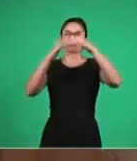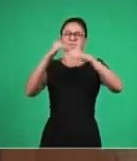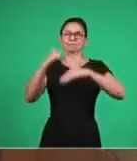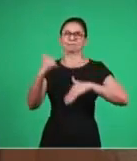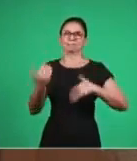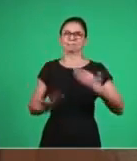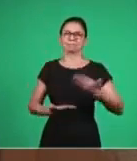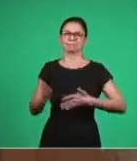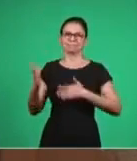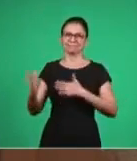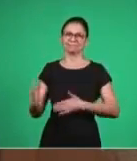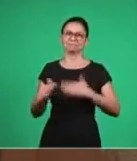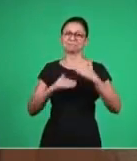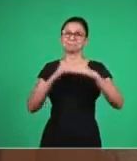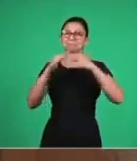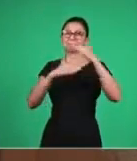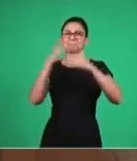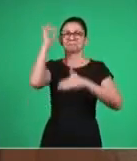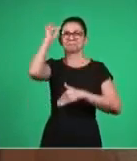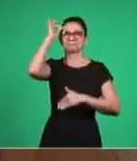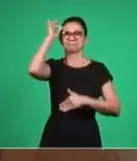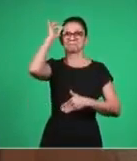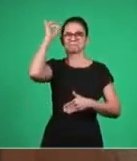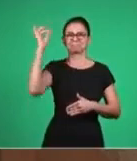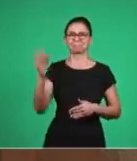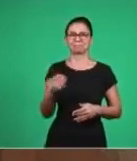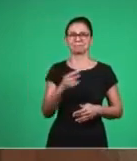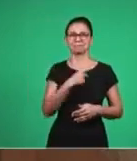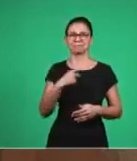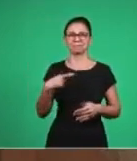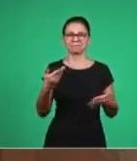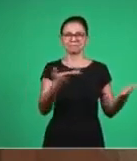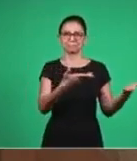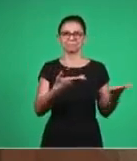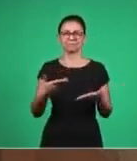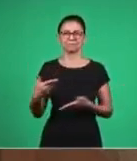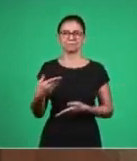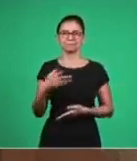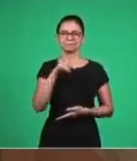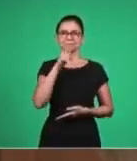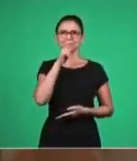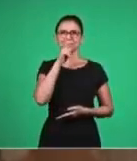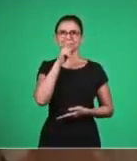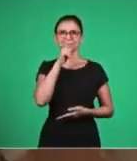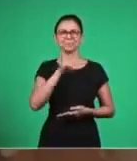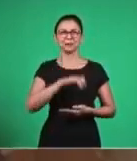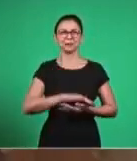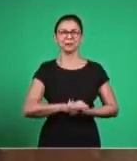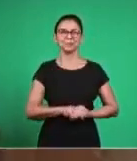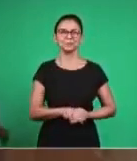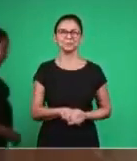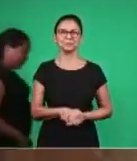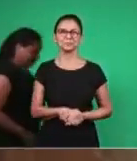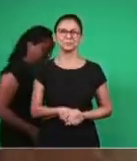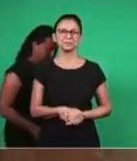the lesson we are having is going to be amazing. It will serve for the faithful that are living this time. And so here's Pastor